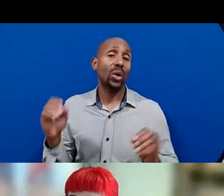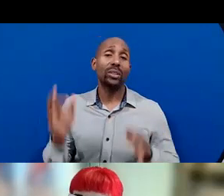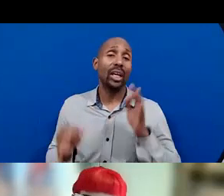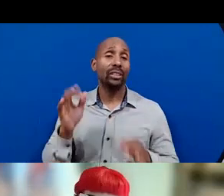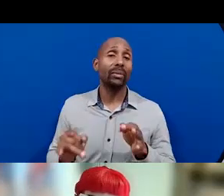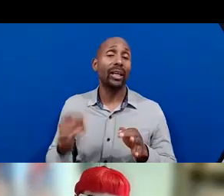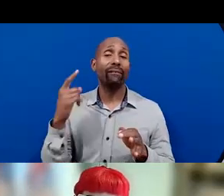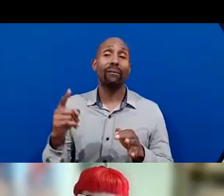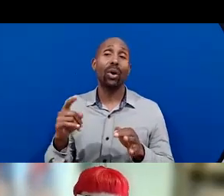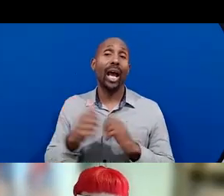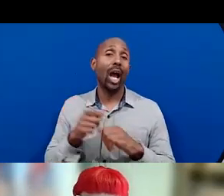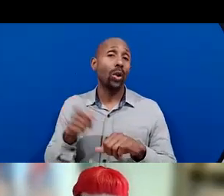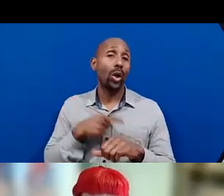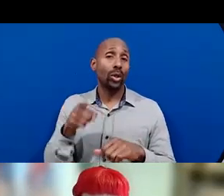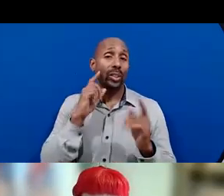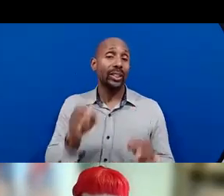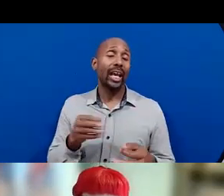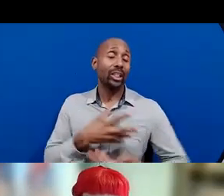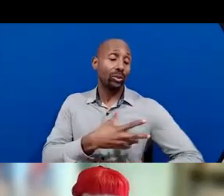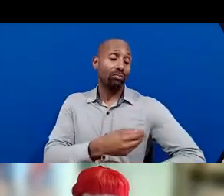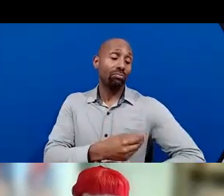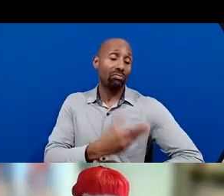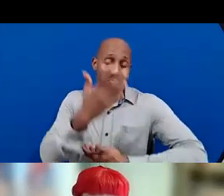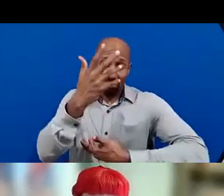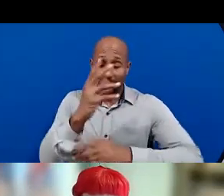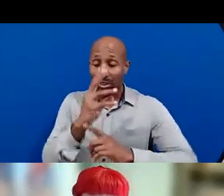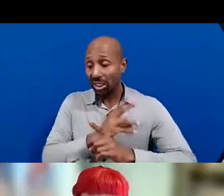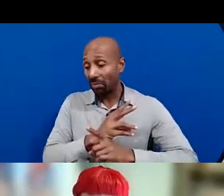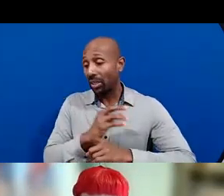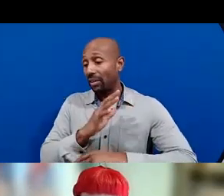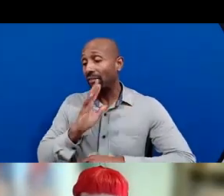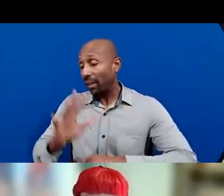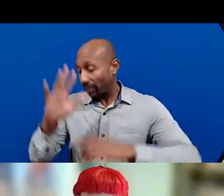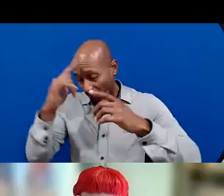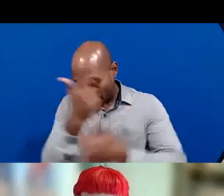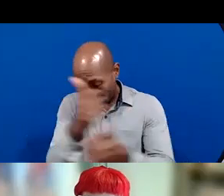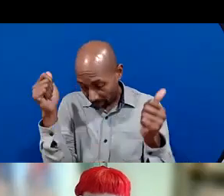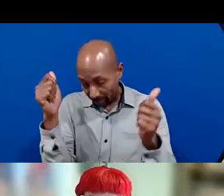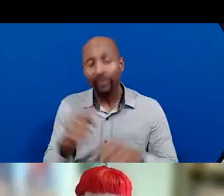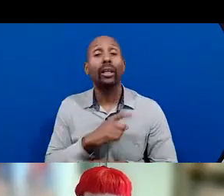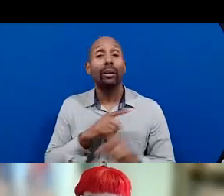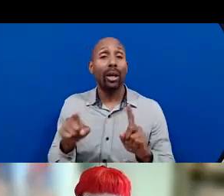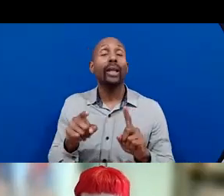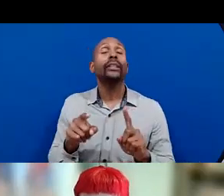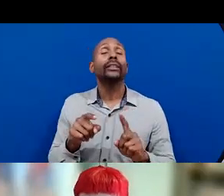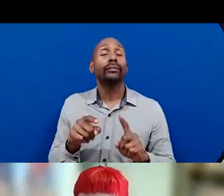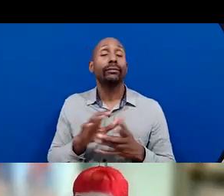or 5 years. So the nice part is they'll be getting some protection from your vaccines and